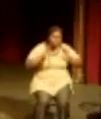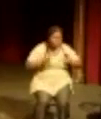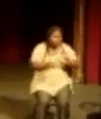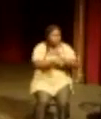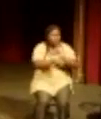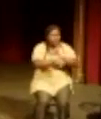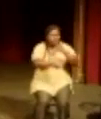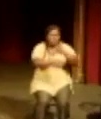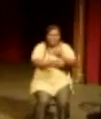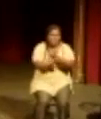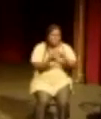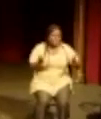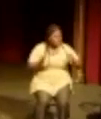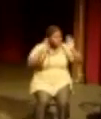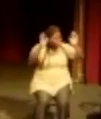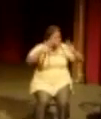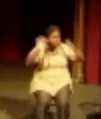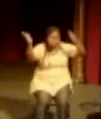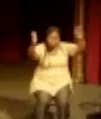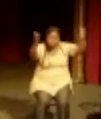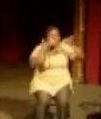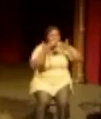committee?